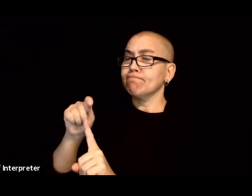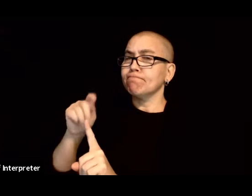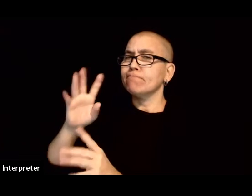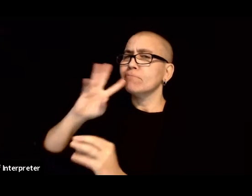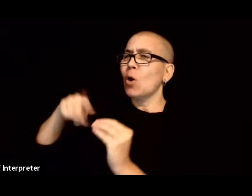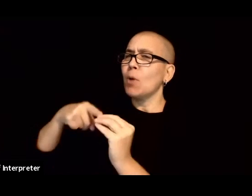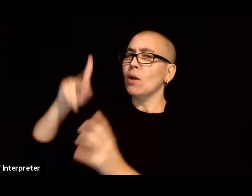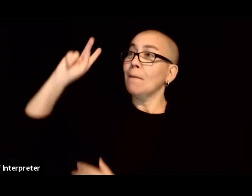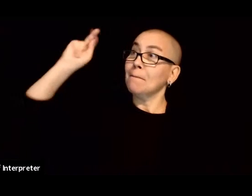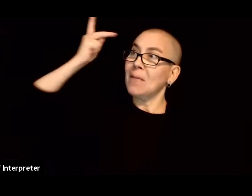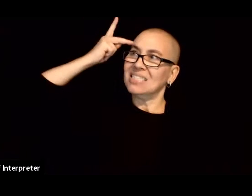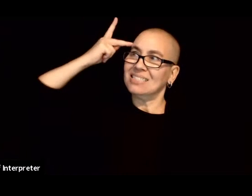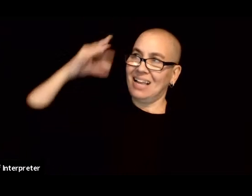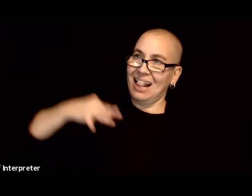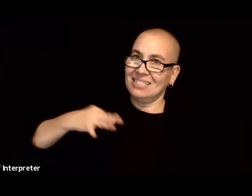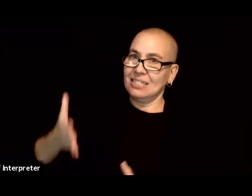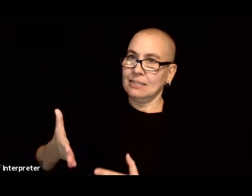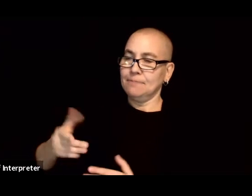caused